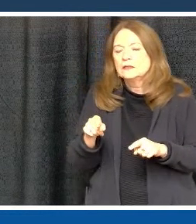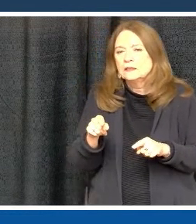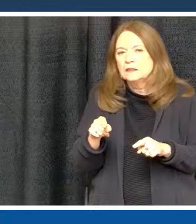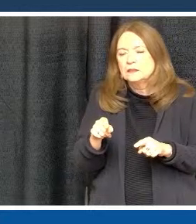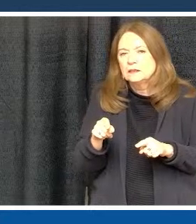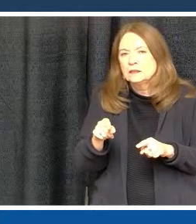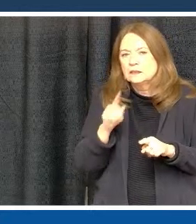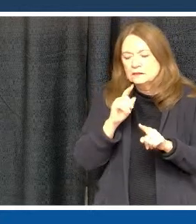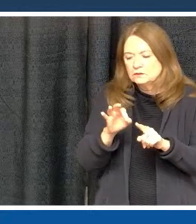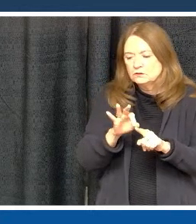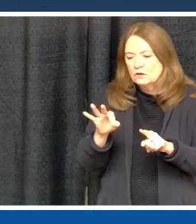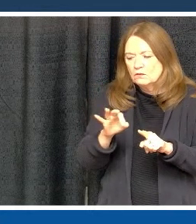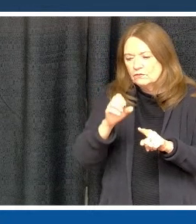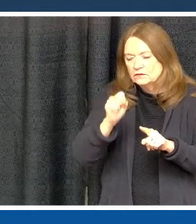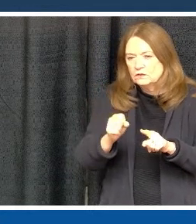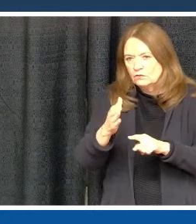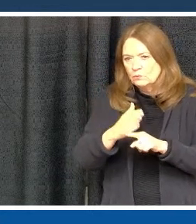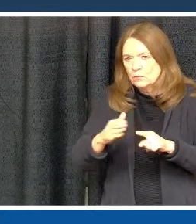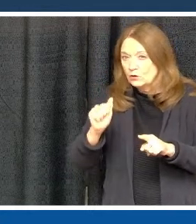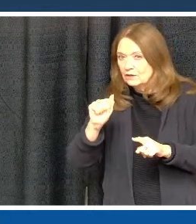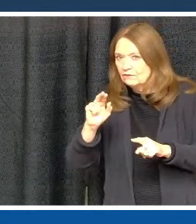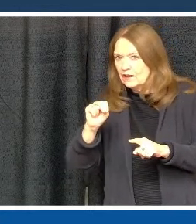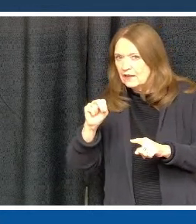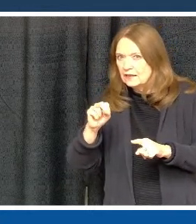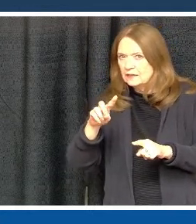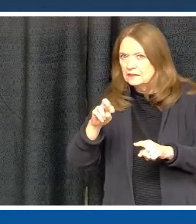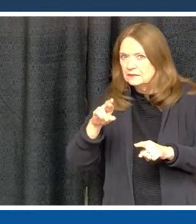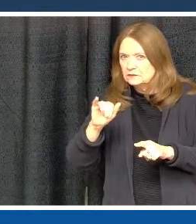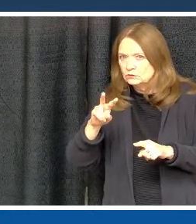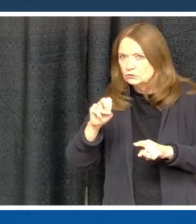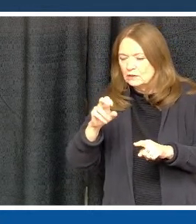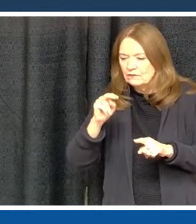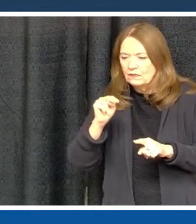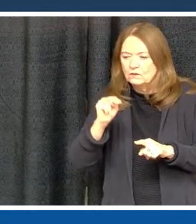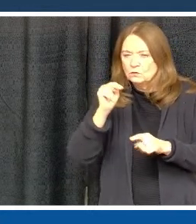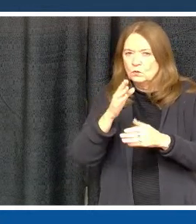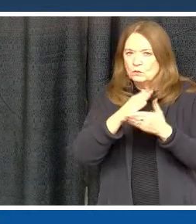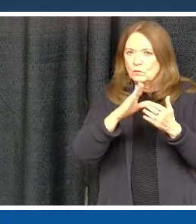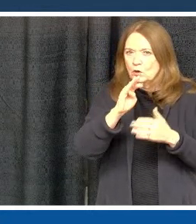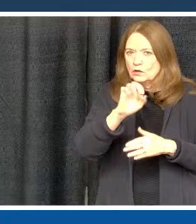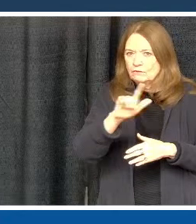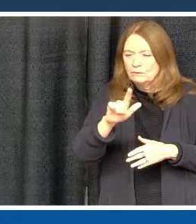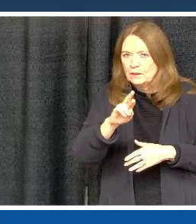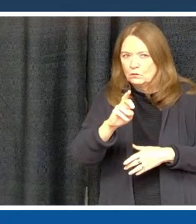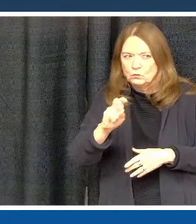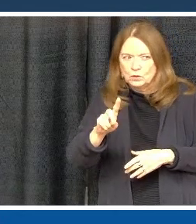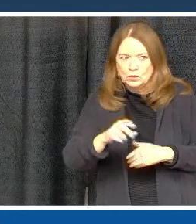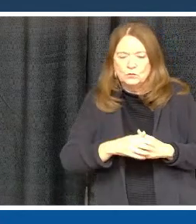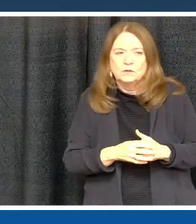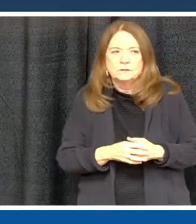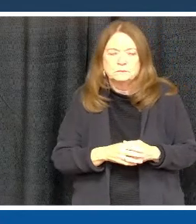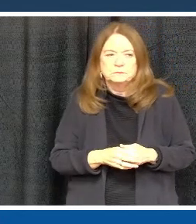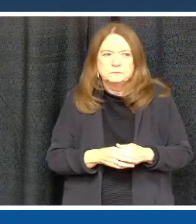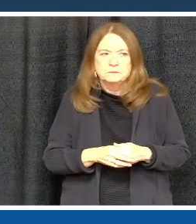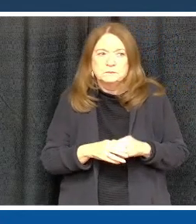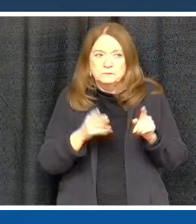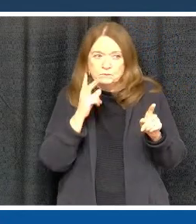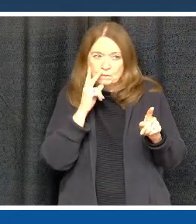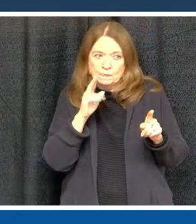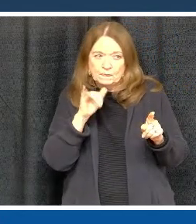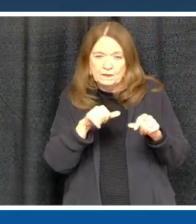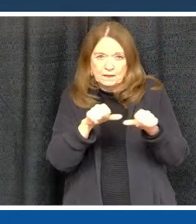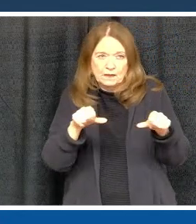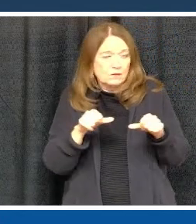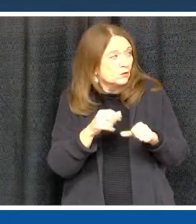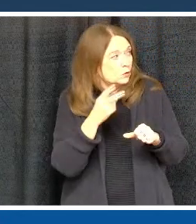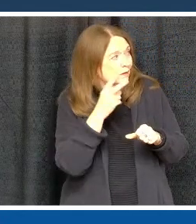the southern terminus of Ann Drive and the north side of Bell Road. And here's the area. You can